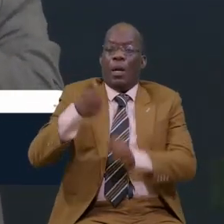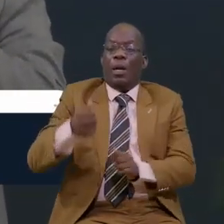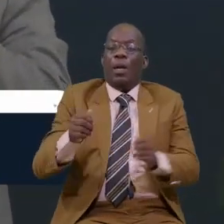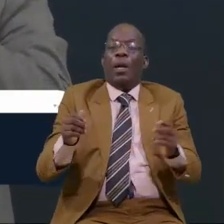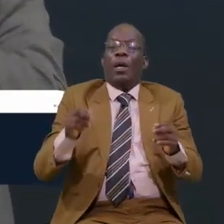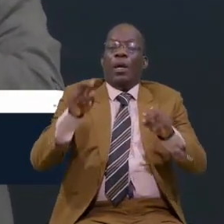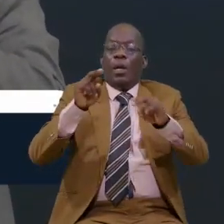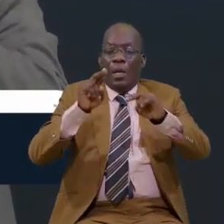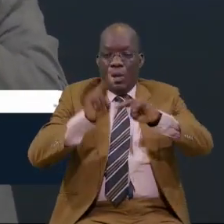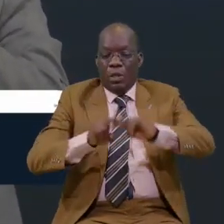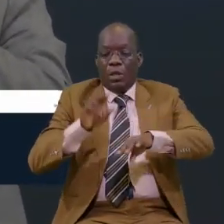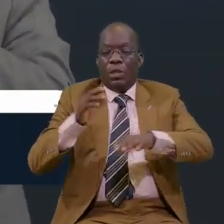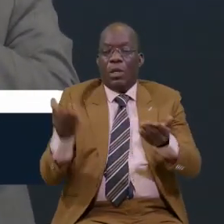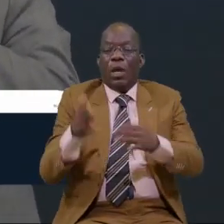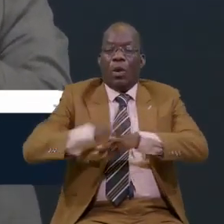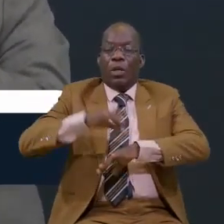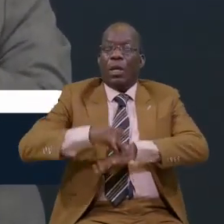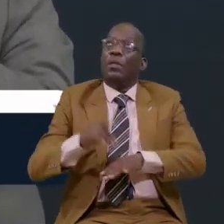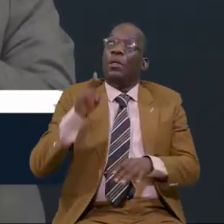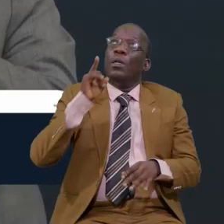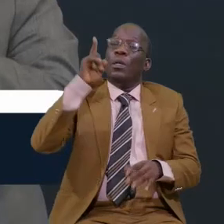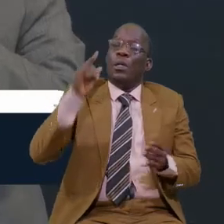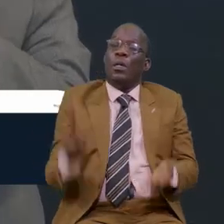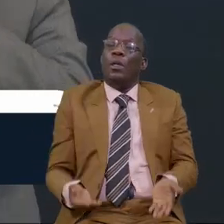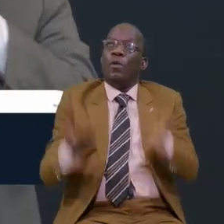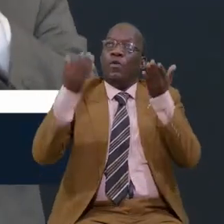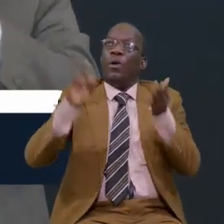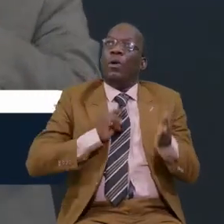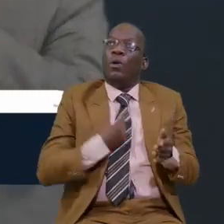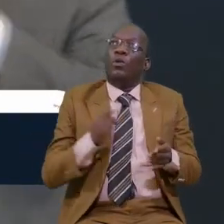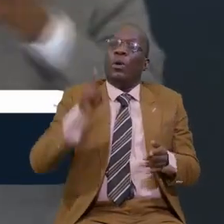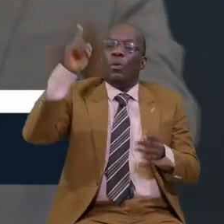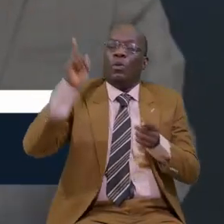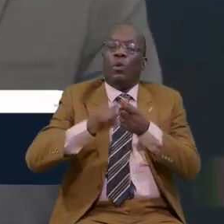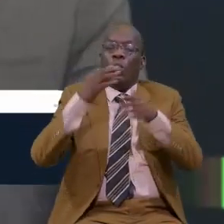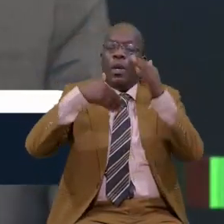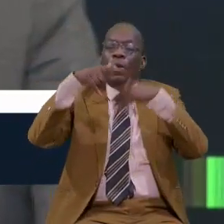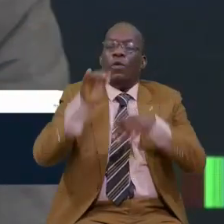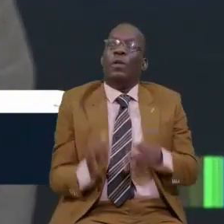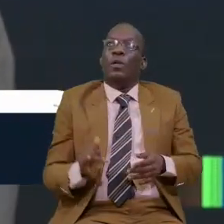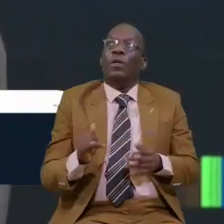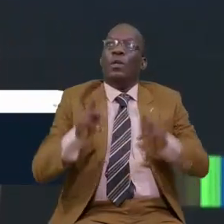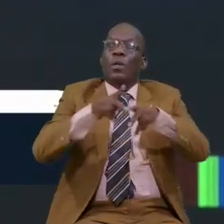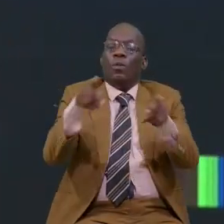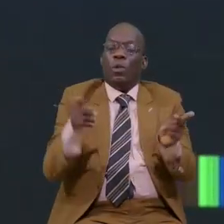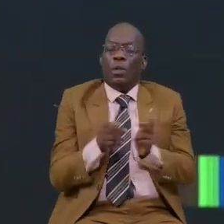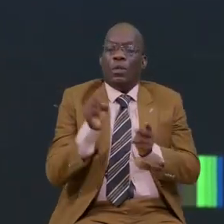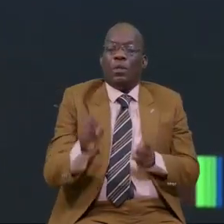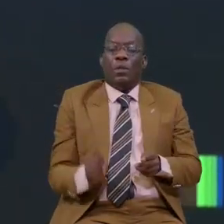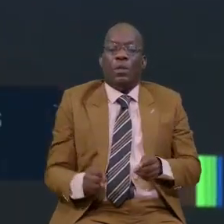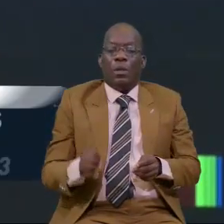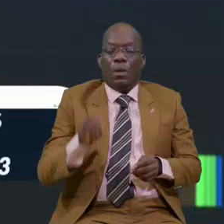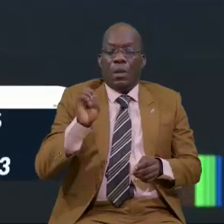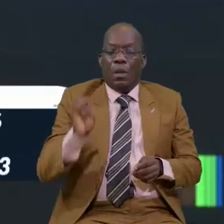He lifts us up to heavenly places. Look at Ephesians chapter 2. I'm reading from verse